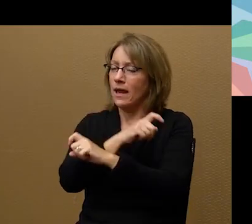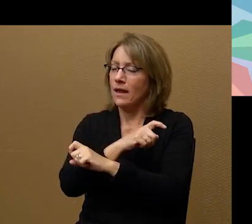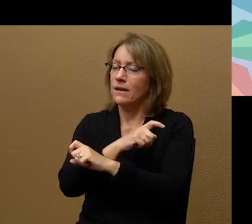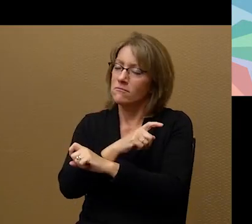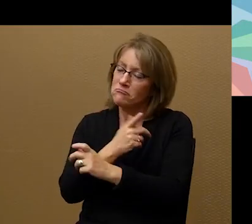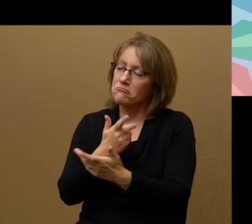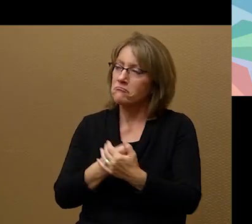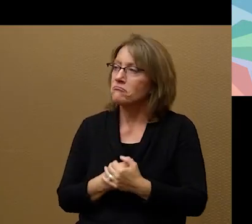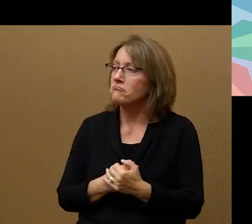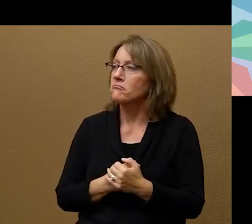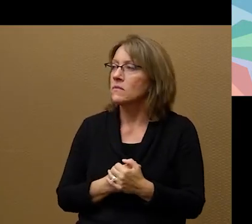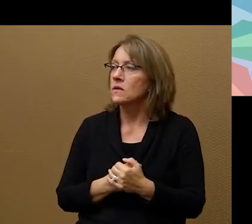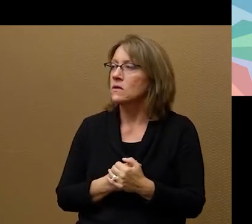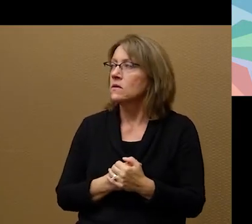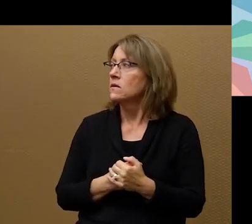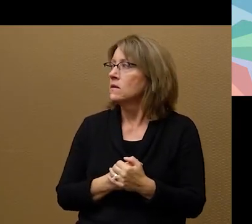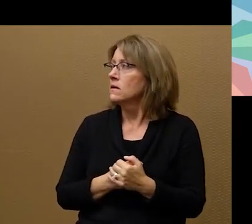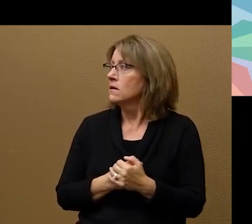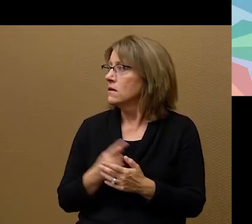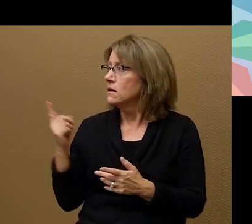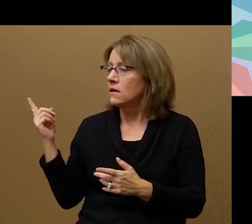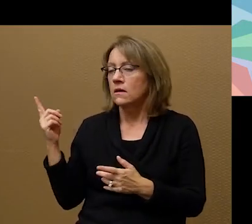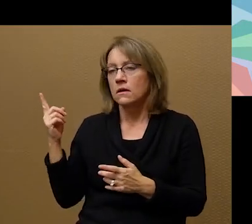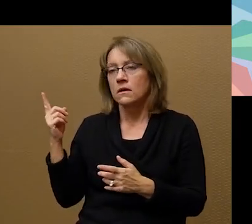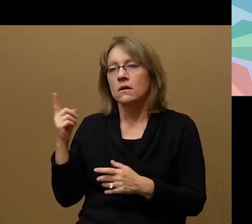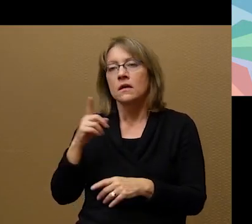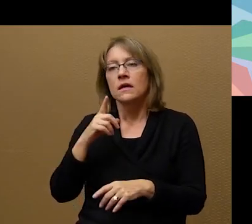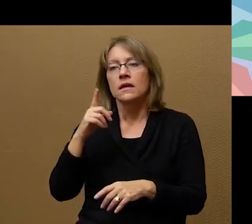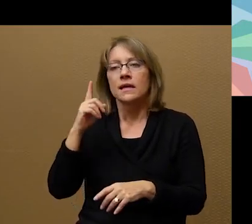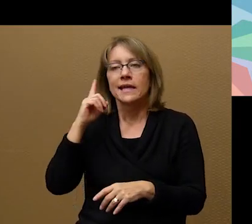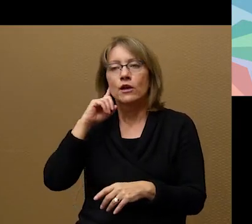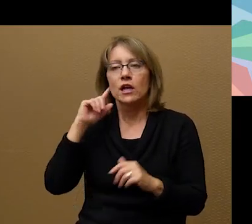All right, so this is for hearing loss.